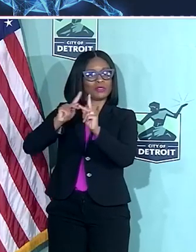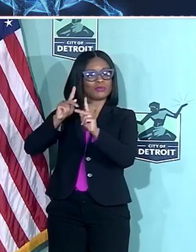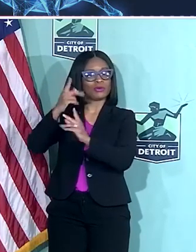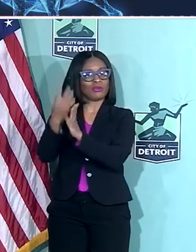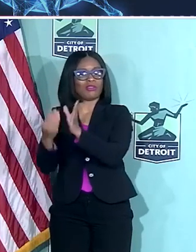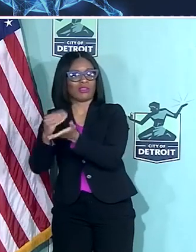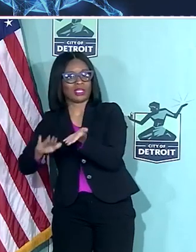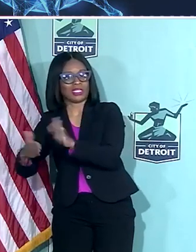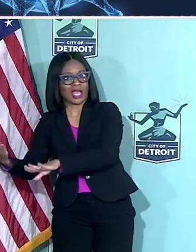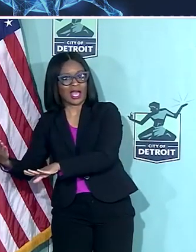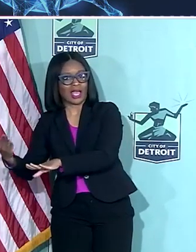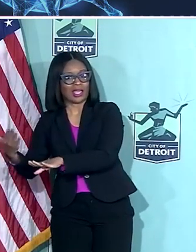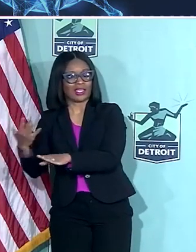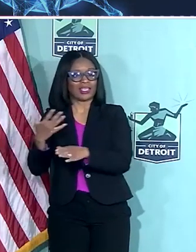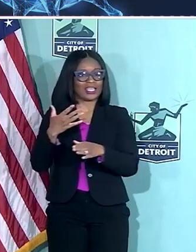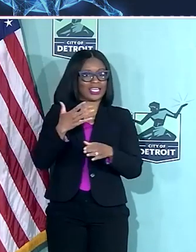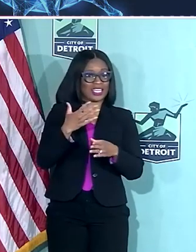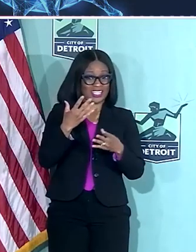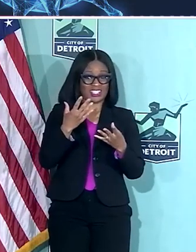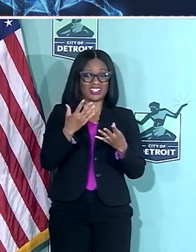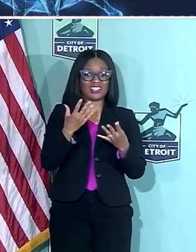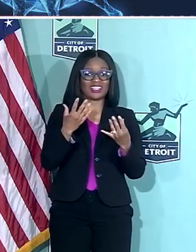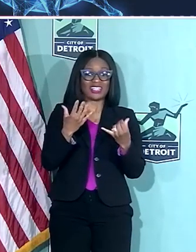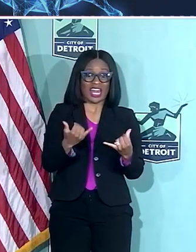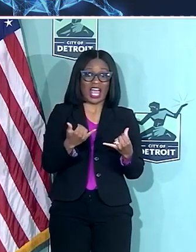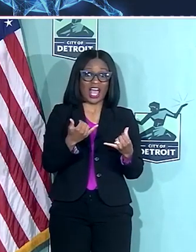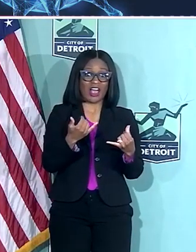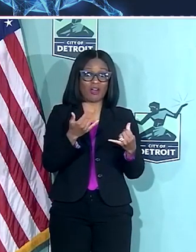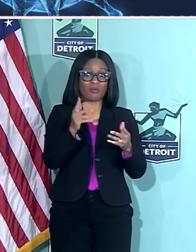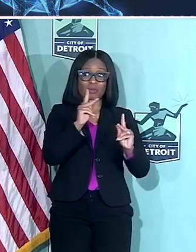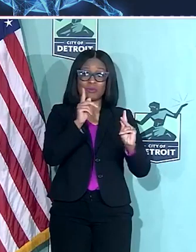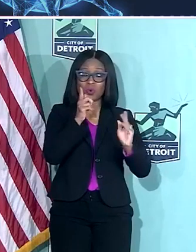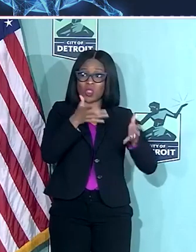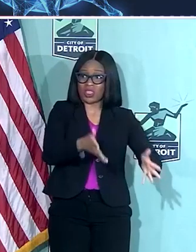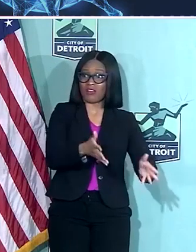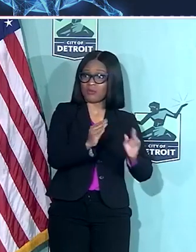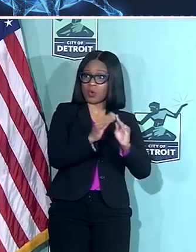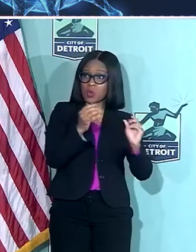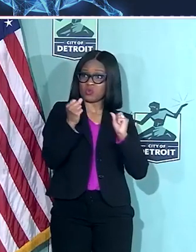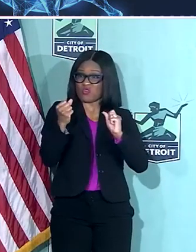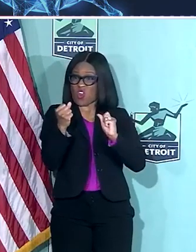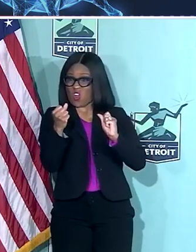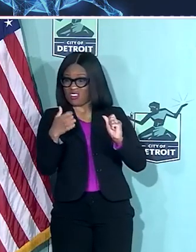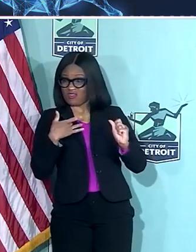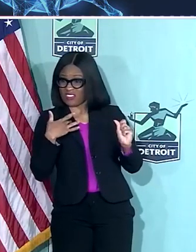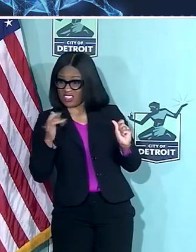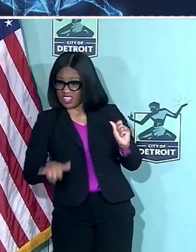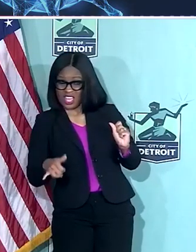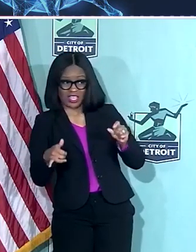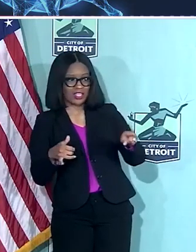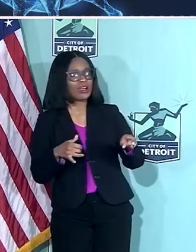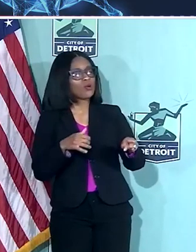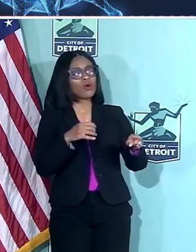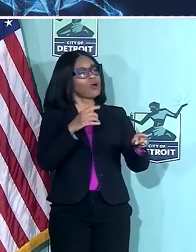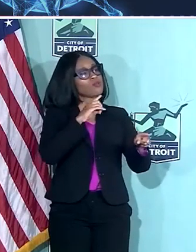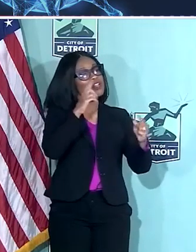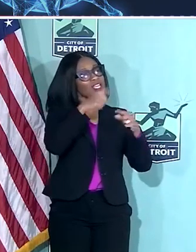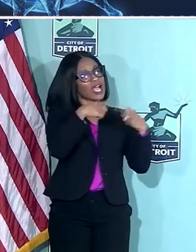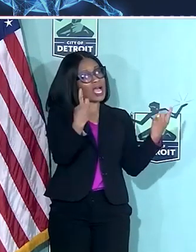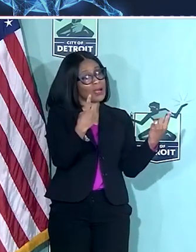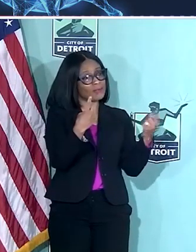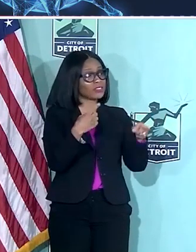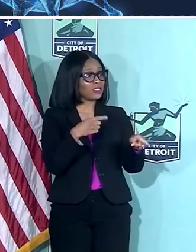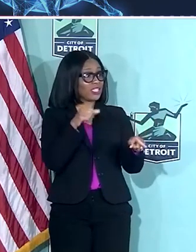move forward, the weakest are gone and those who are left are stronger, and so... Actually, we saw the opposite. If you go